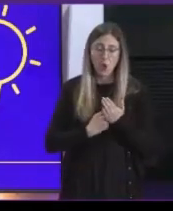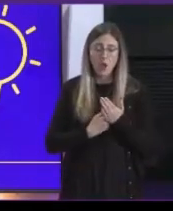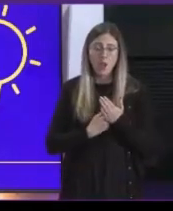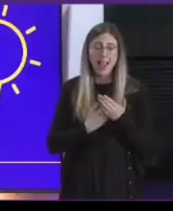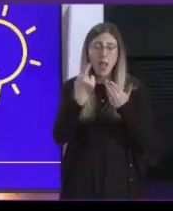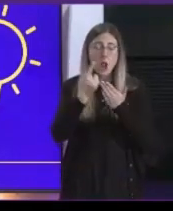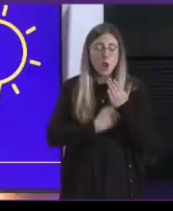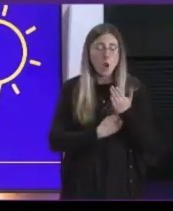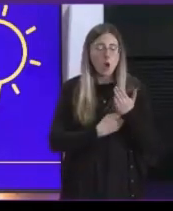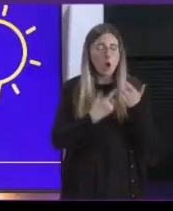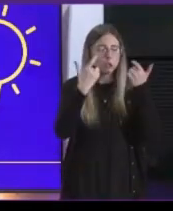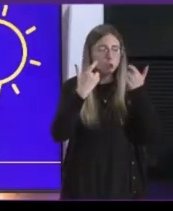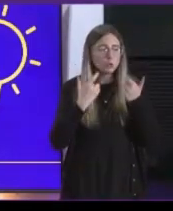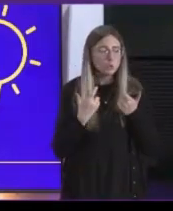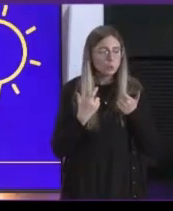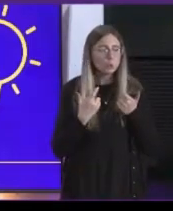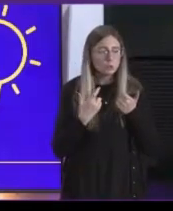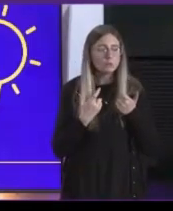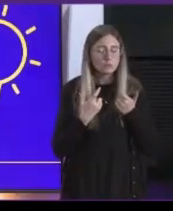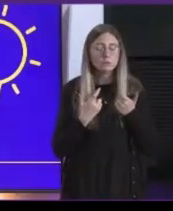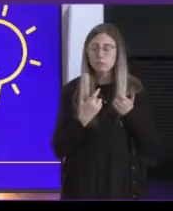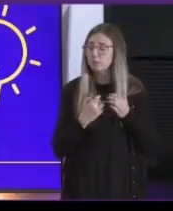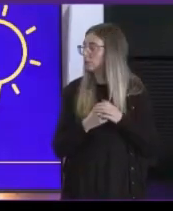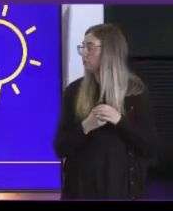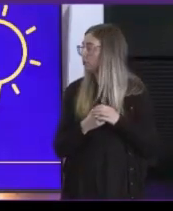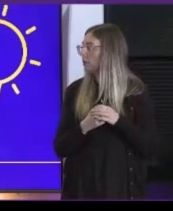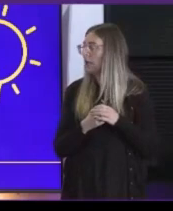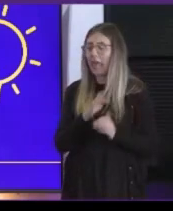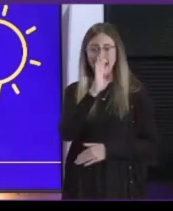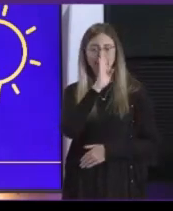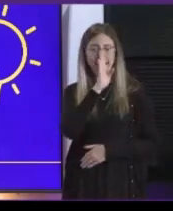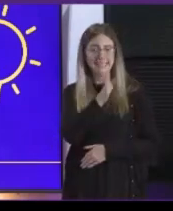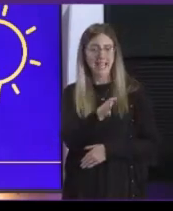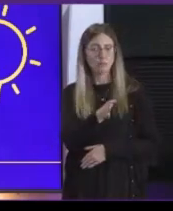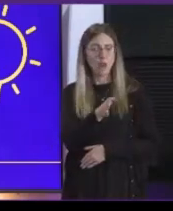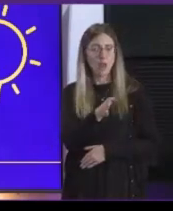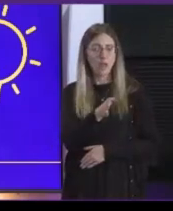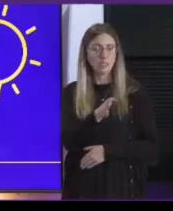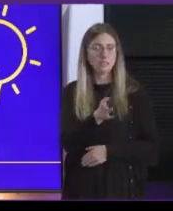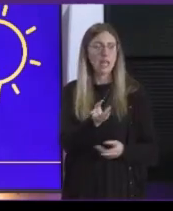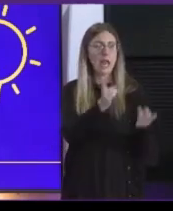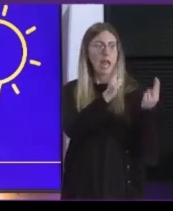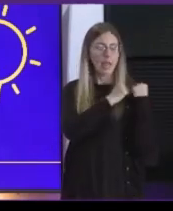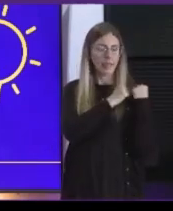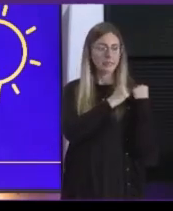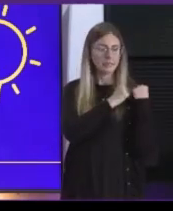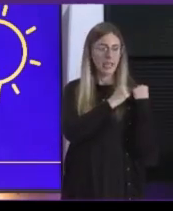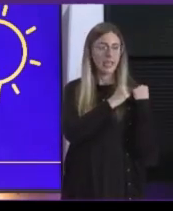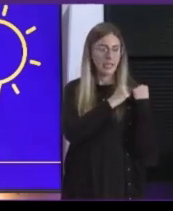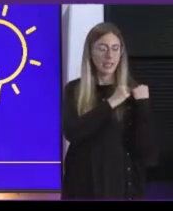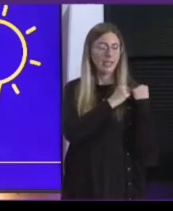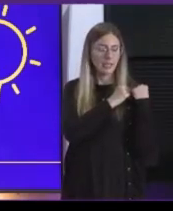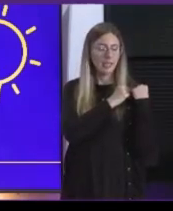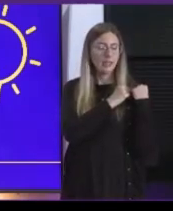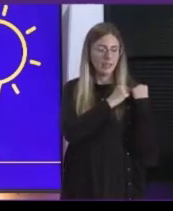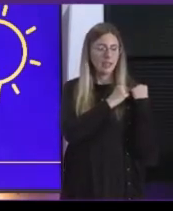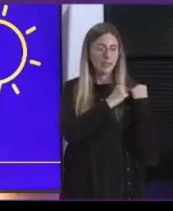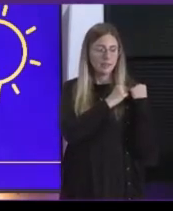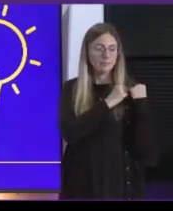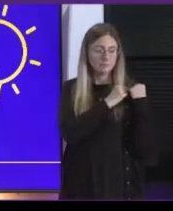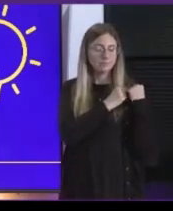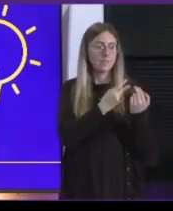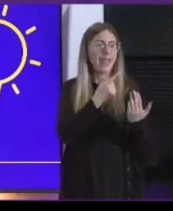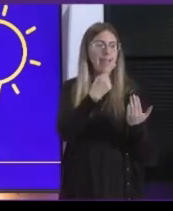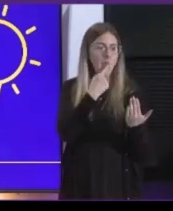lawsuits. So it's like, direct liability for companies. And part of this law